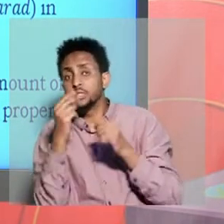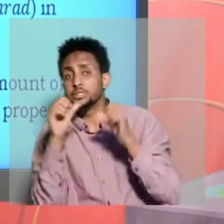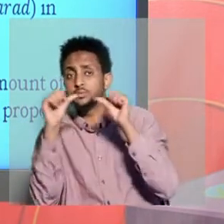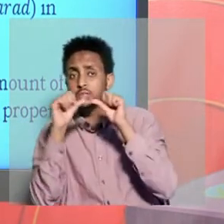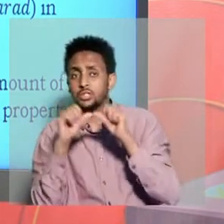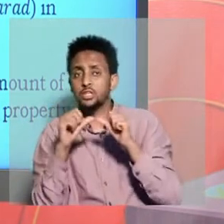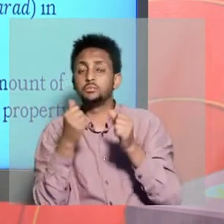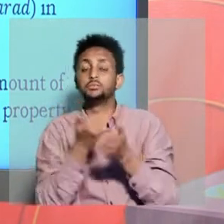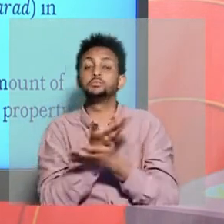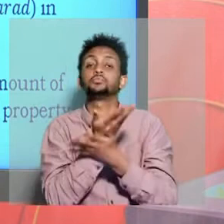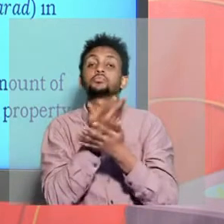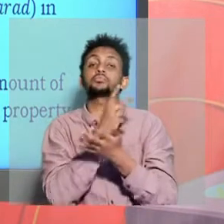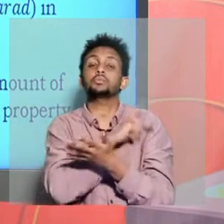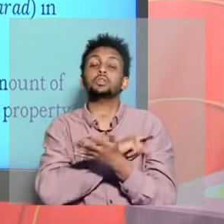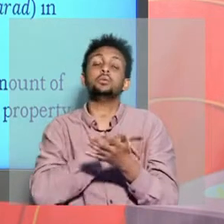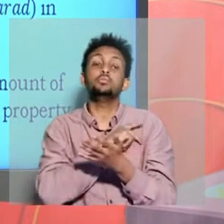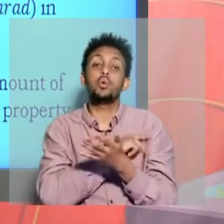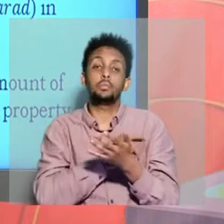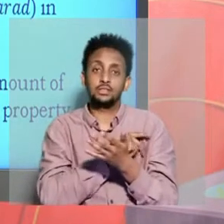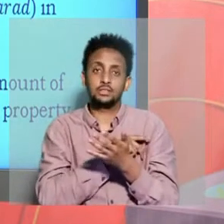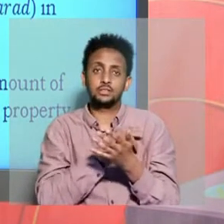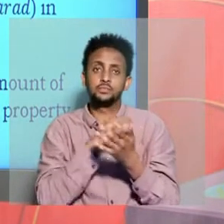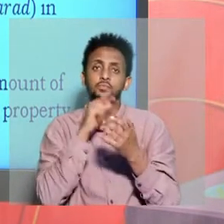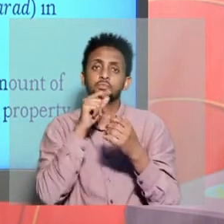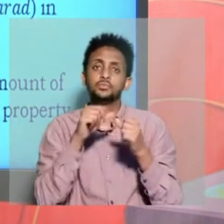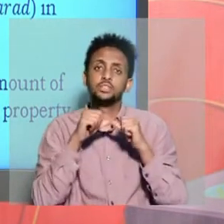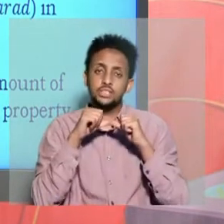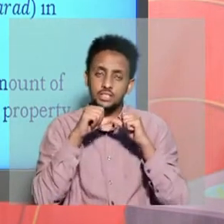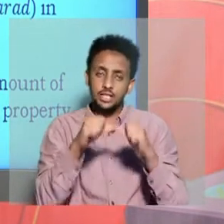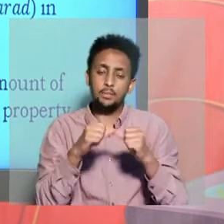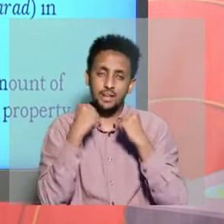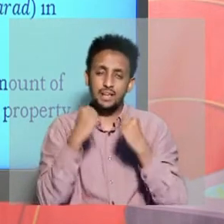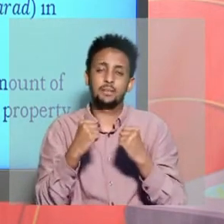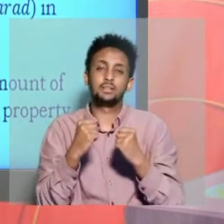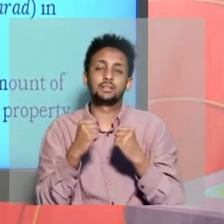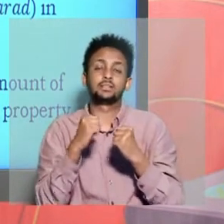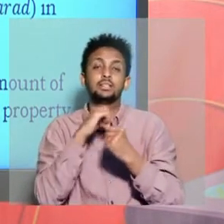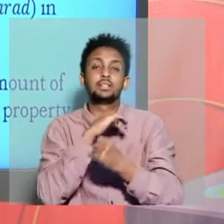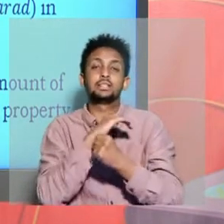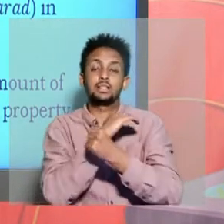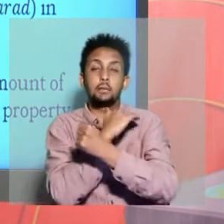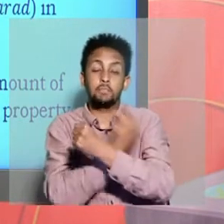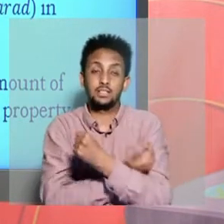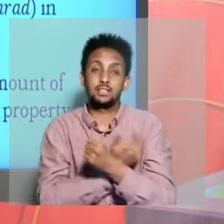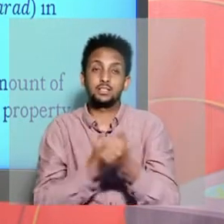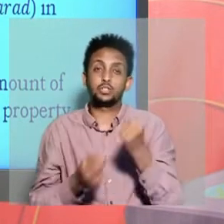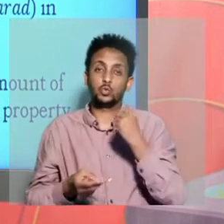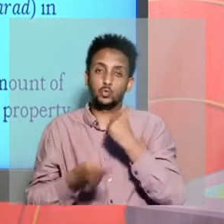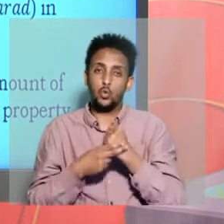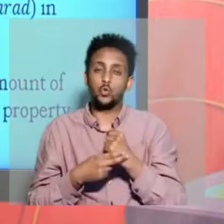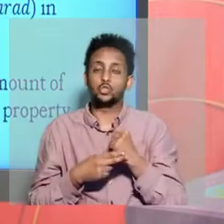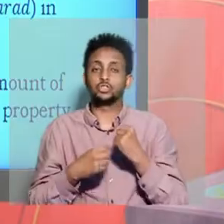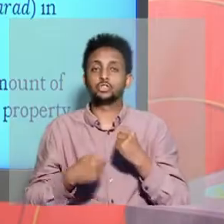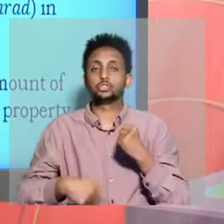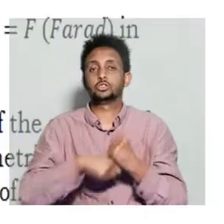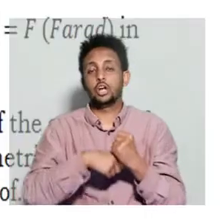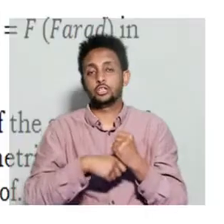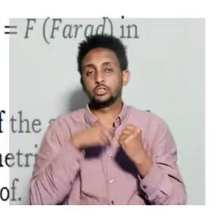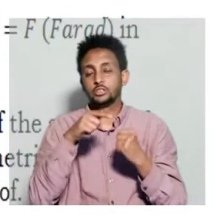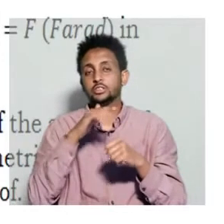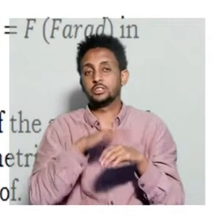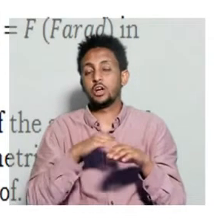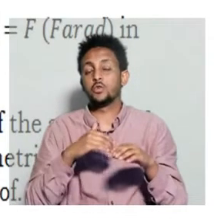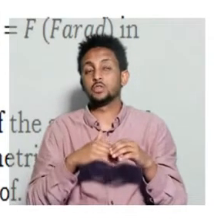the property of objects and enables us the capacity of a capacitor to store charges. And it is known to